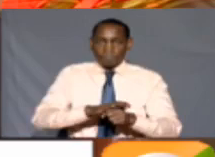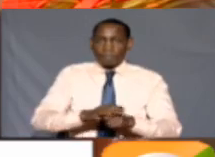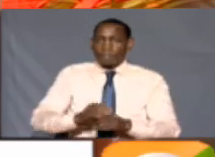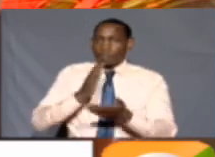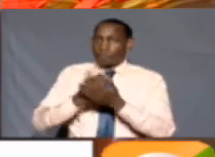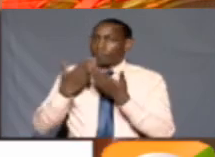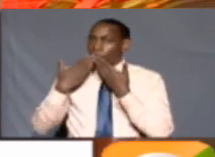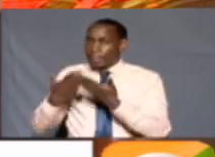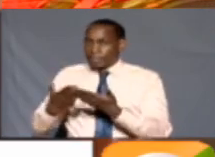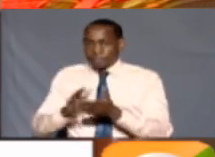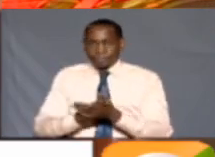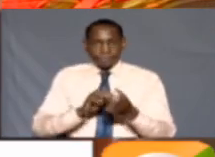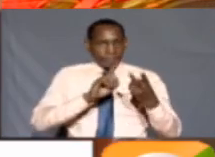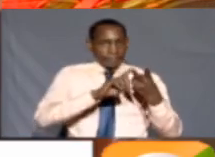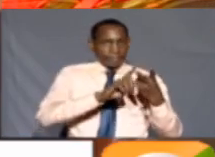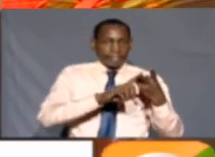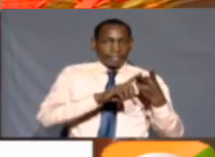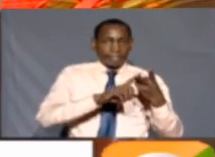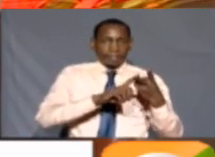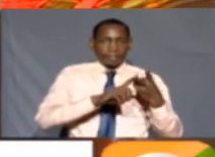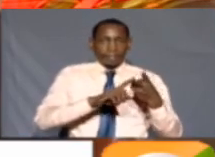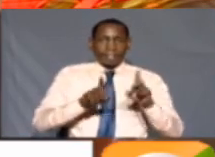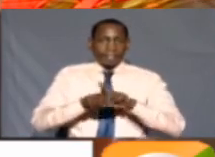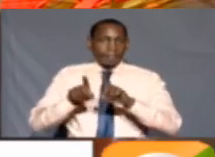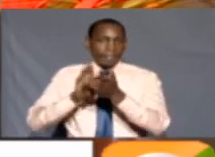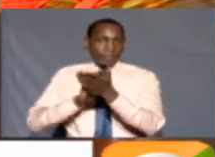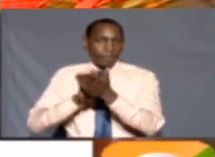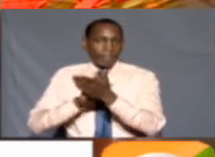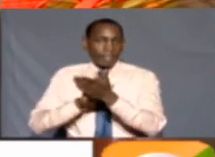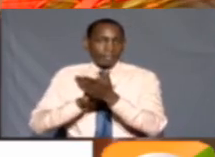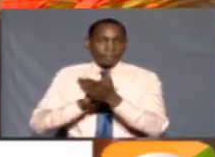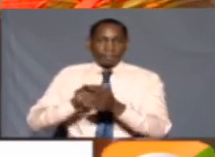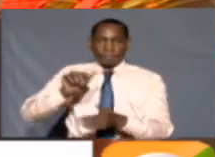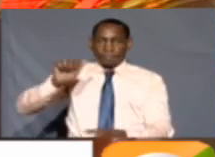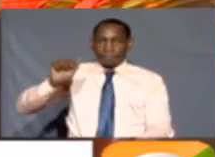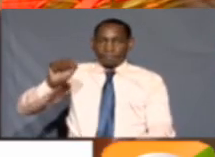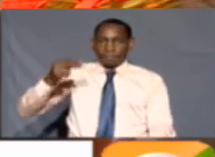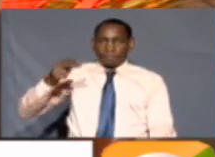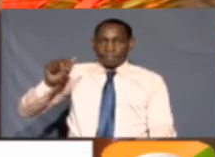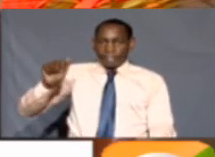question. Yeah. The second, I think, is just to also commend, Asha,